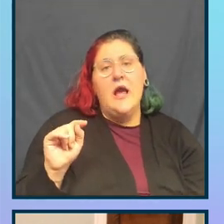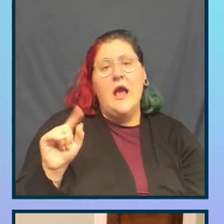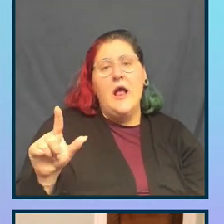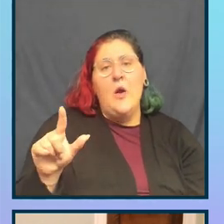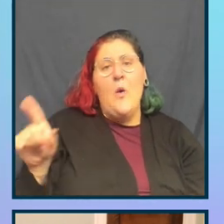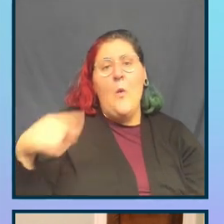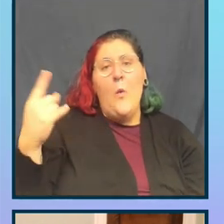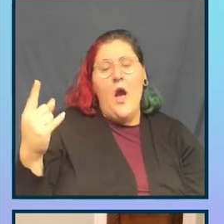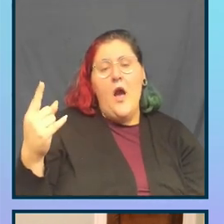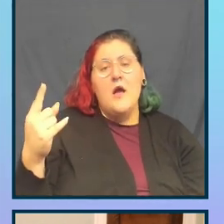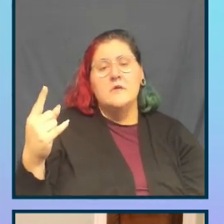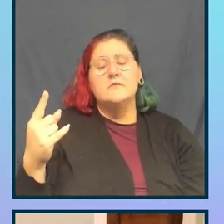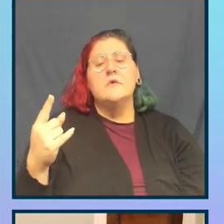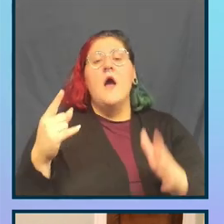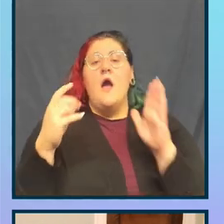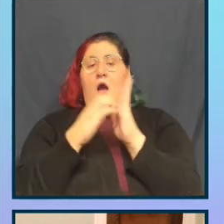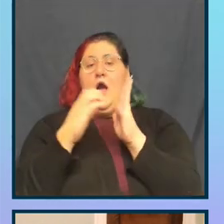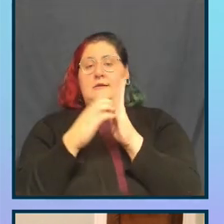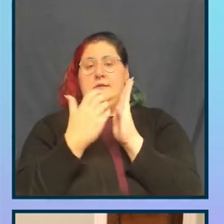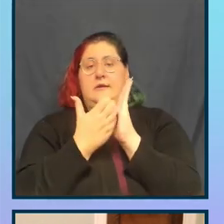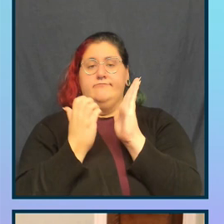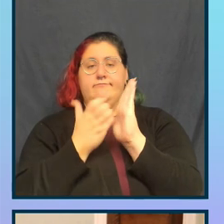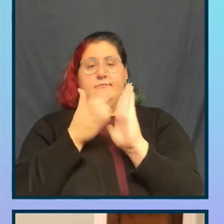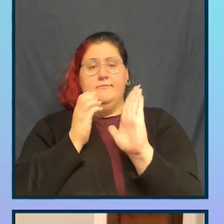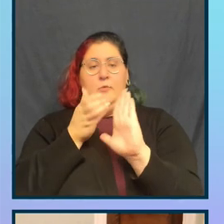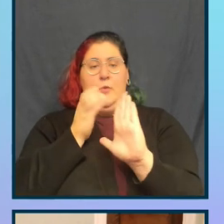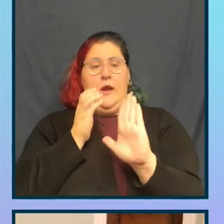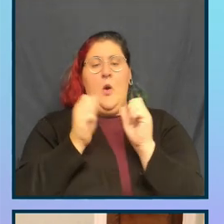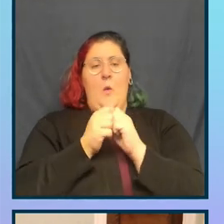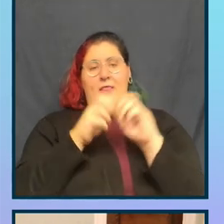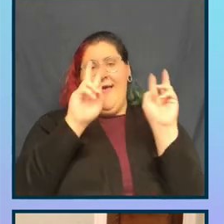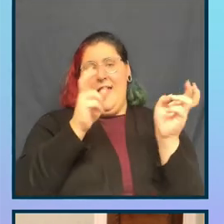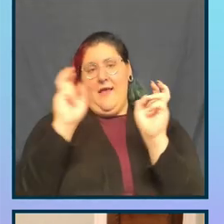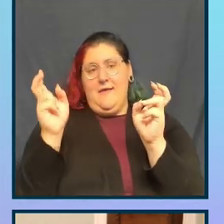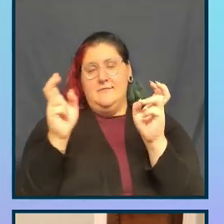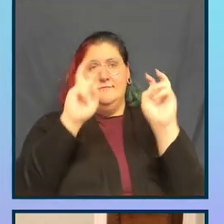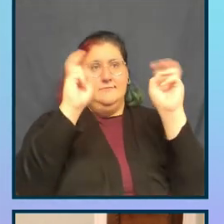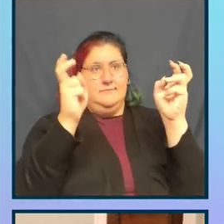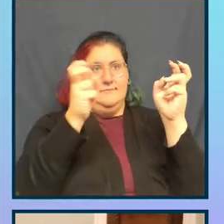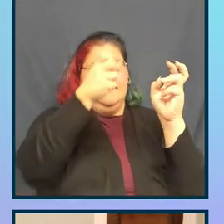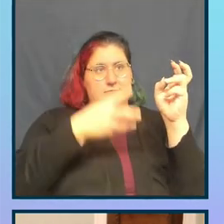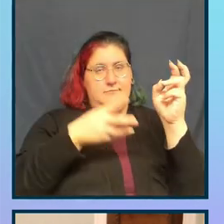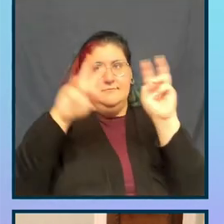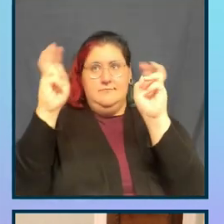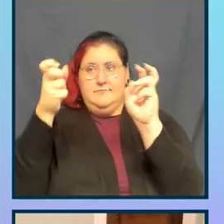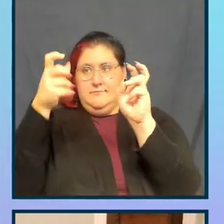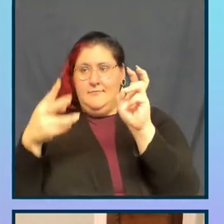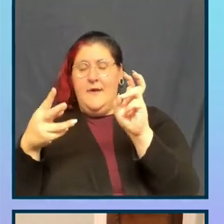Breaking my content into sections with subheadings allows for easier readability and navigation.